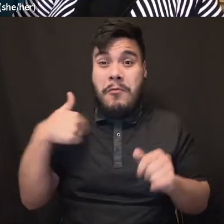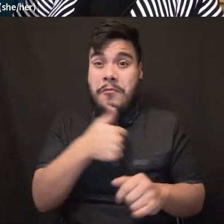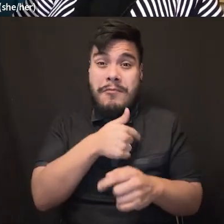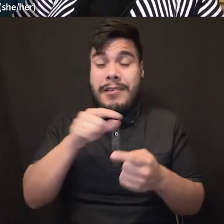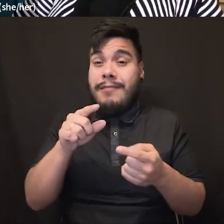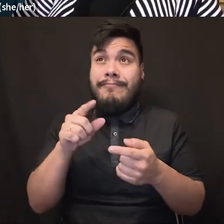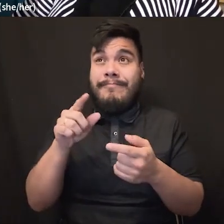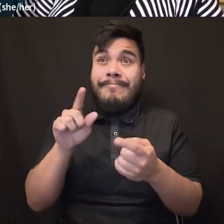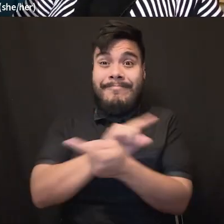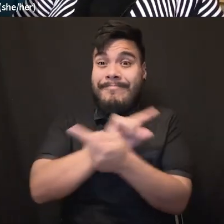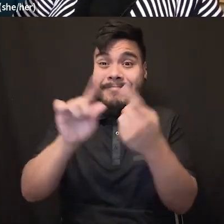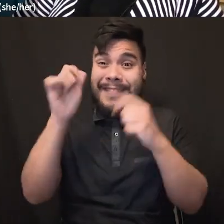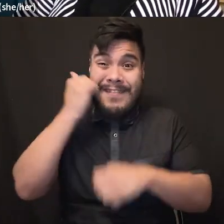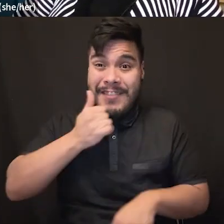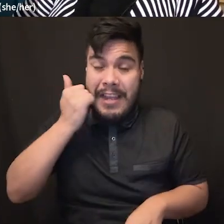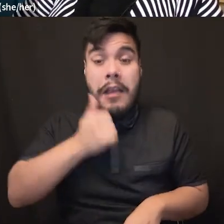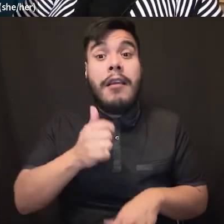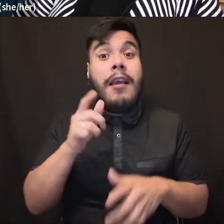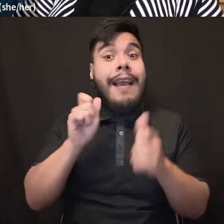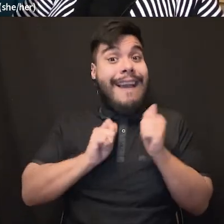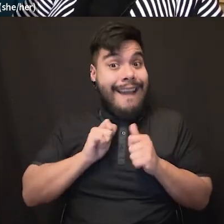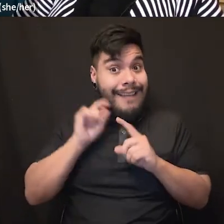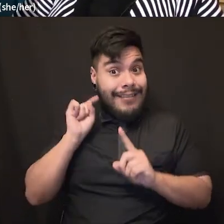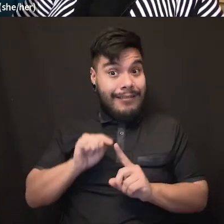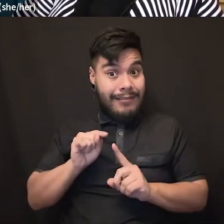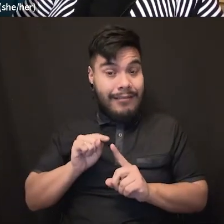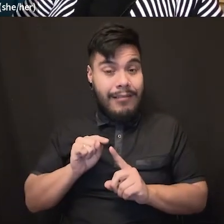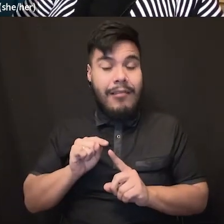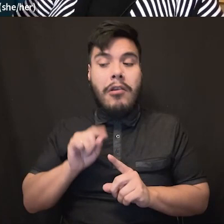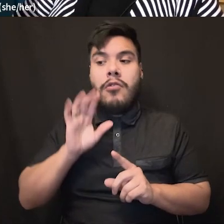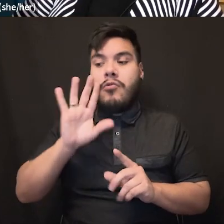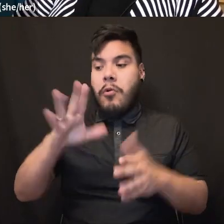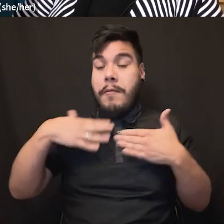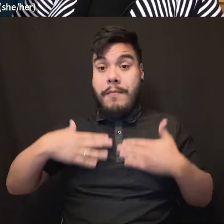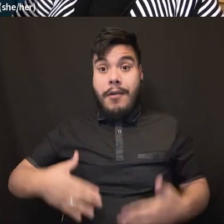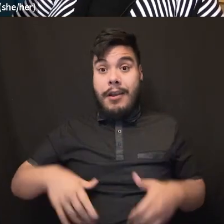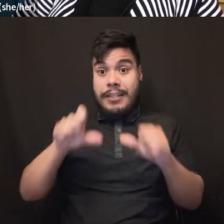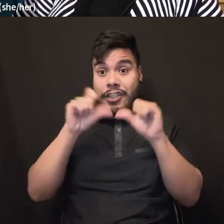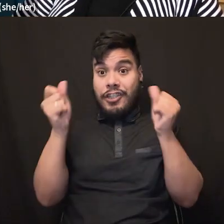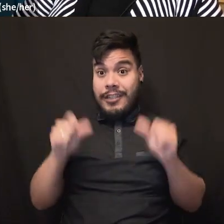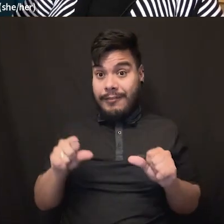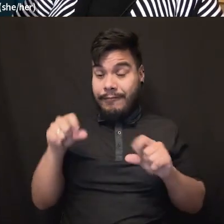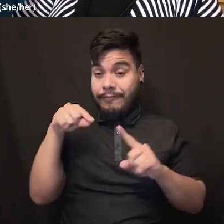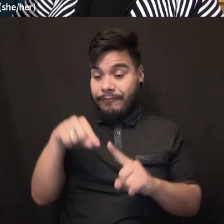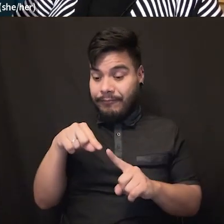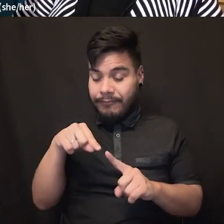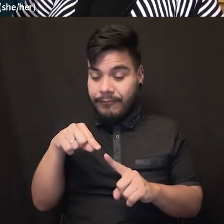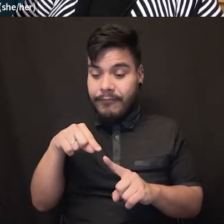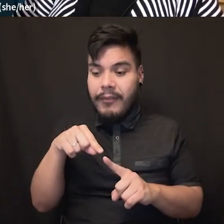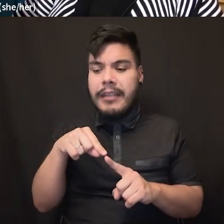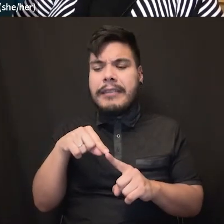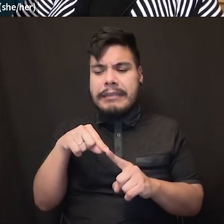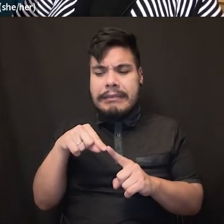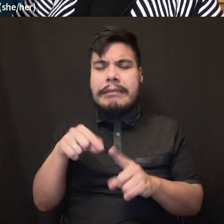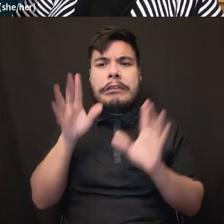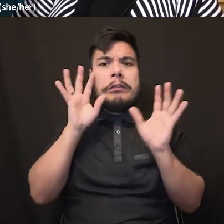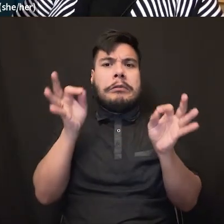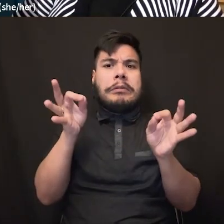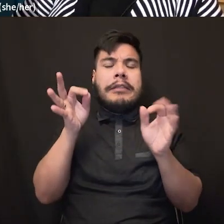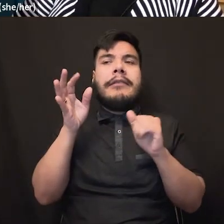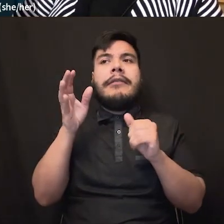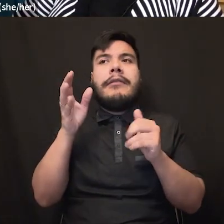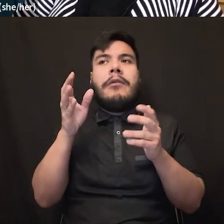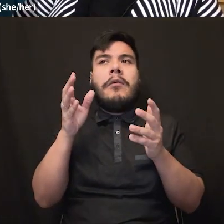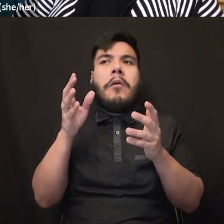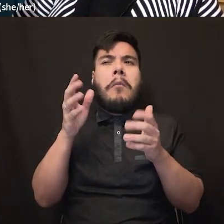In acting, the silhouette of your body sort of determines an initial assessment of